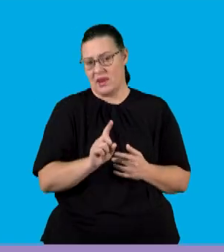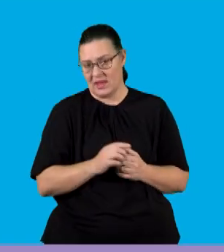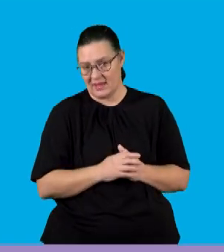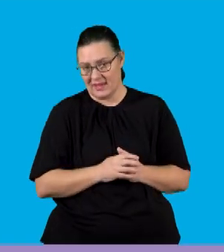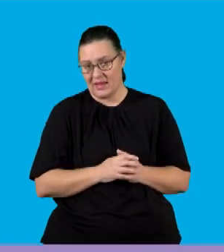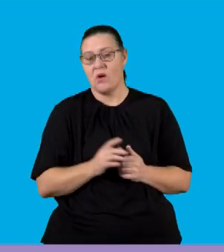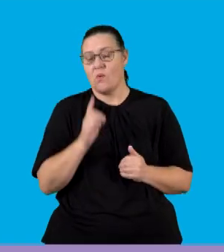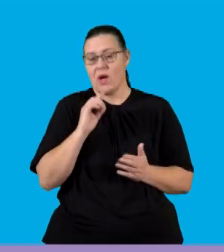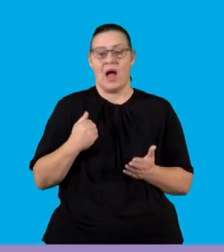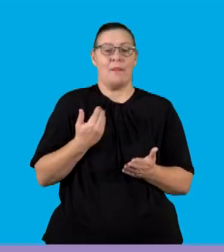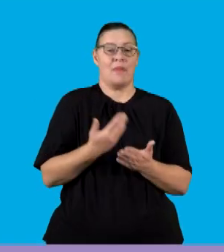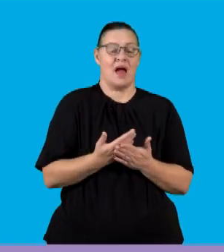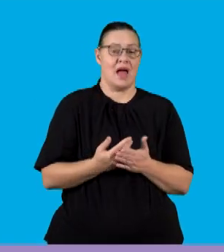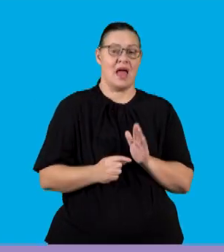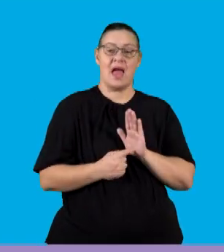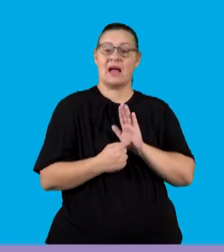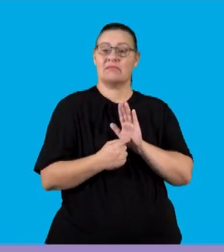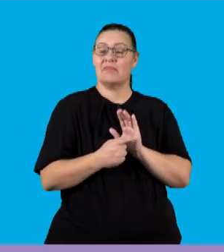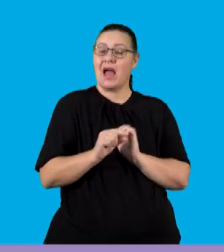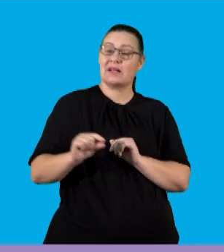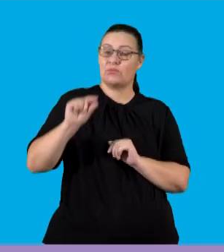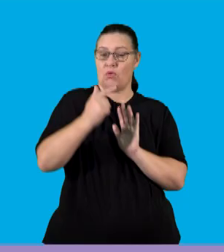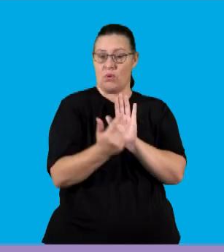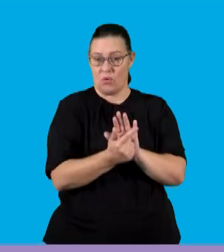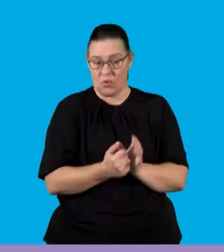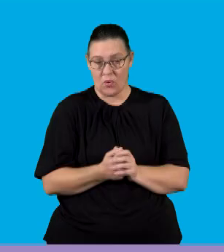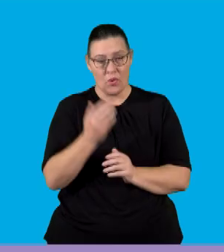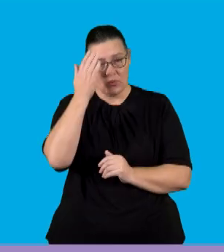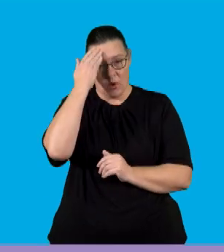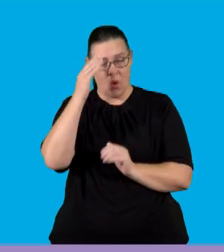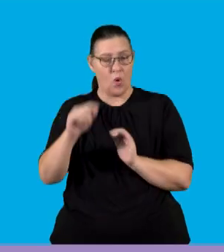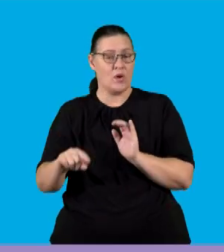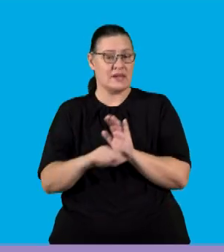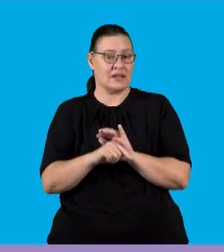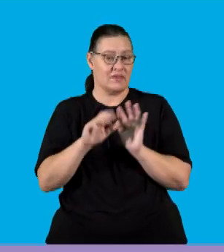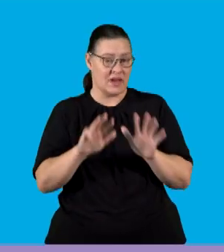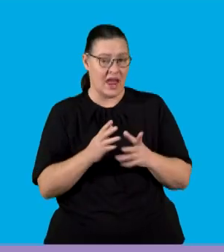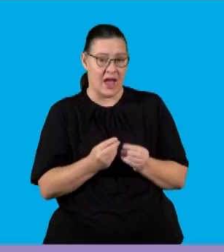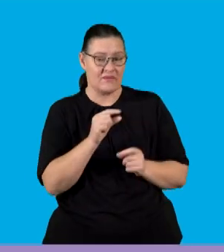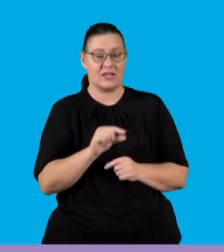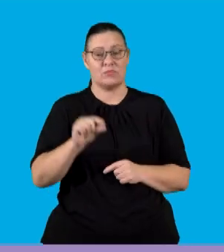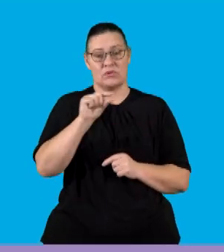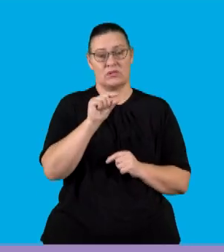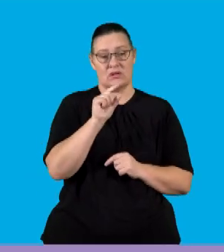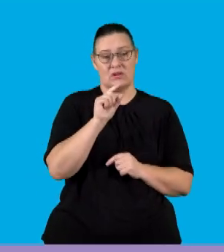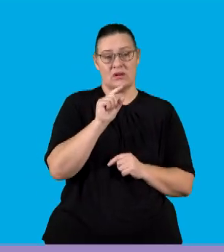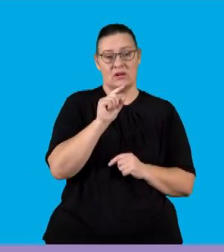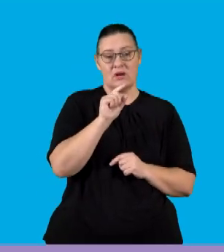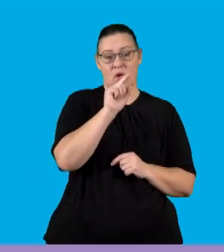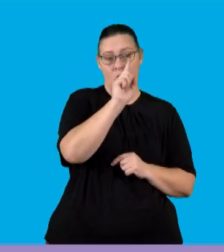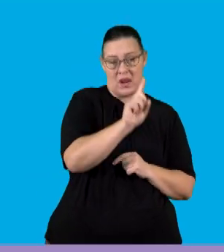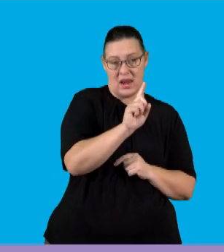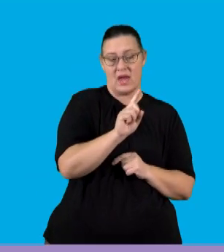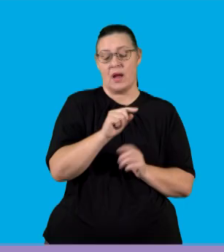us apply our exponent laws here. We know that the negative 9 has an exponent 1 and the negative 2 has an exponent